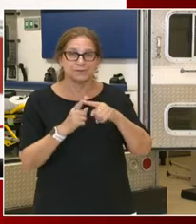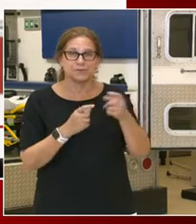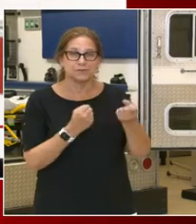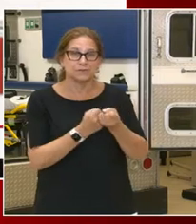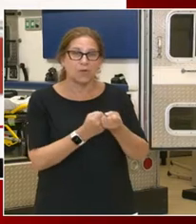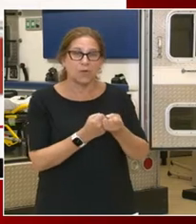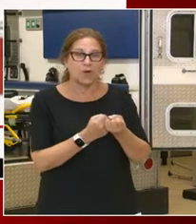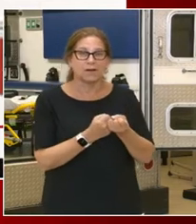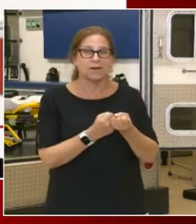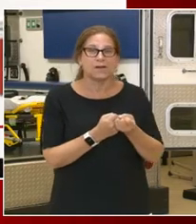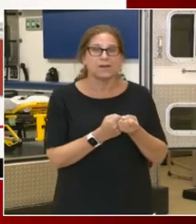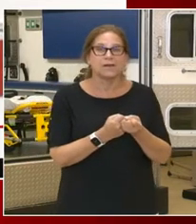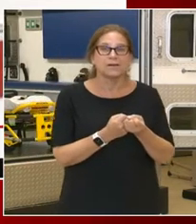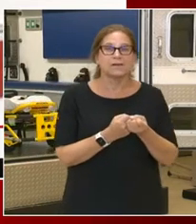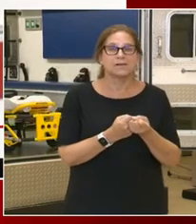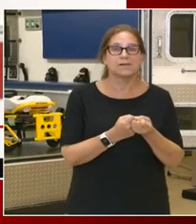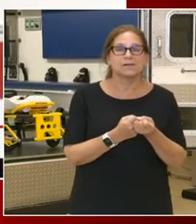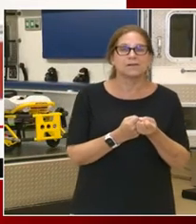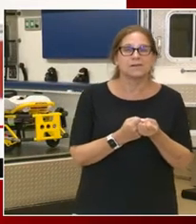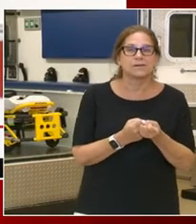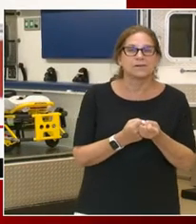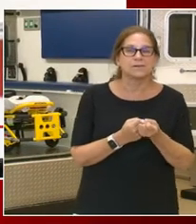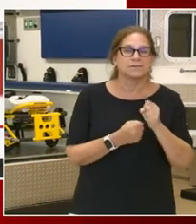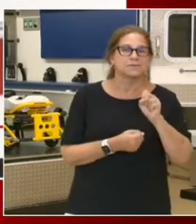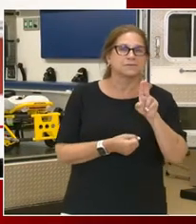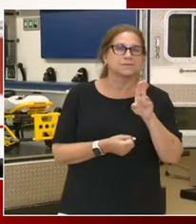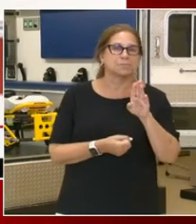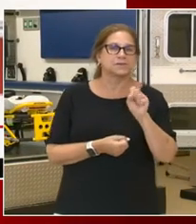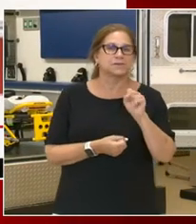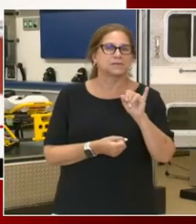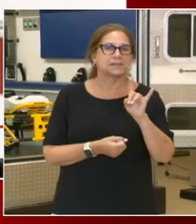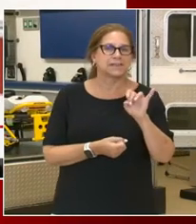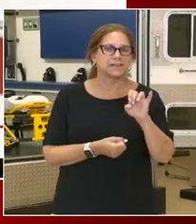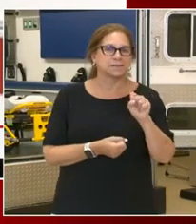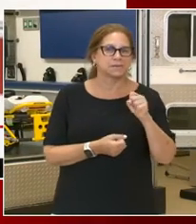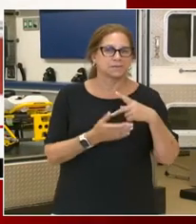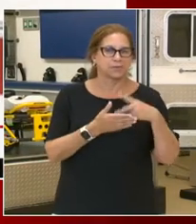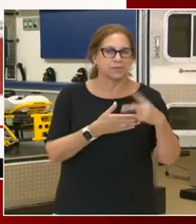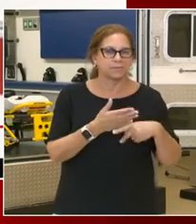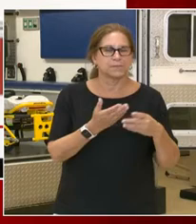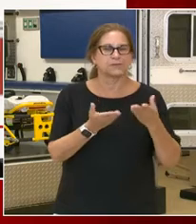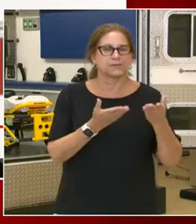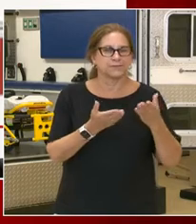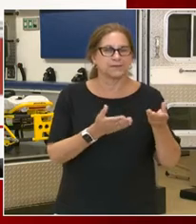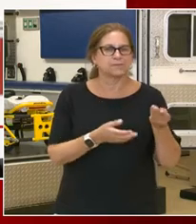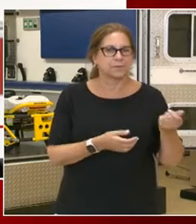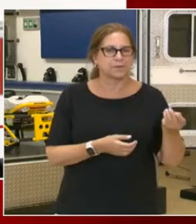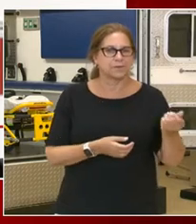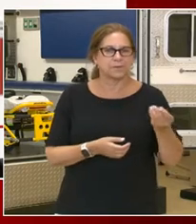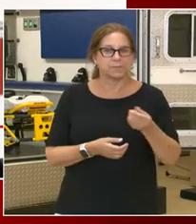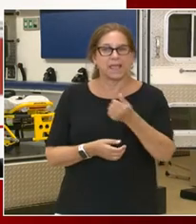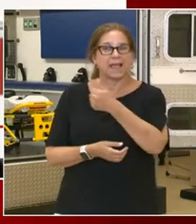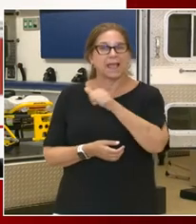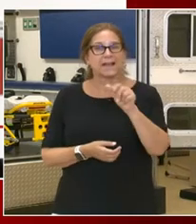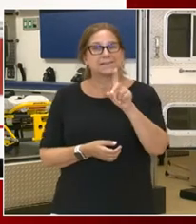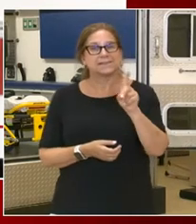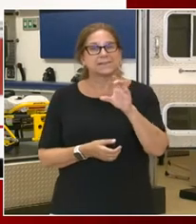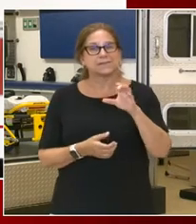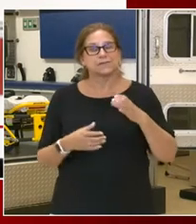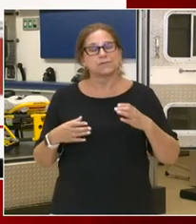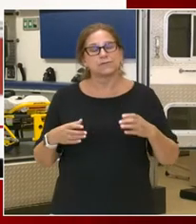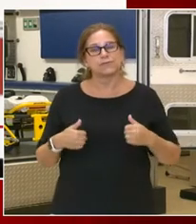subsidies and a reduction of fees. So any district resident that wants to start a business in the District of Columbia only has to